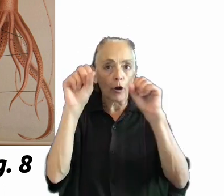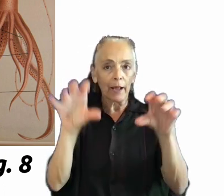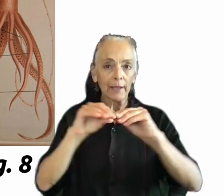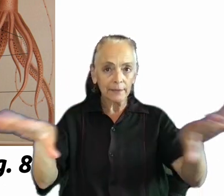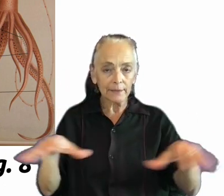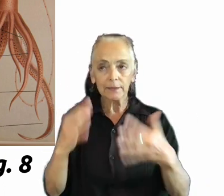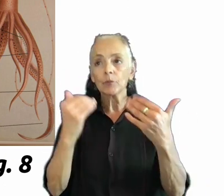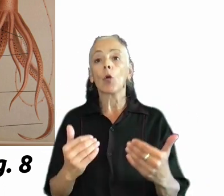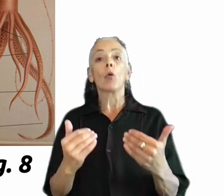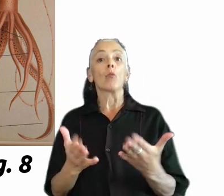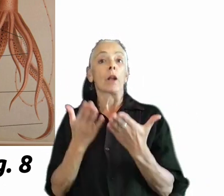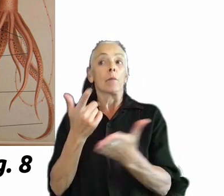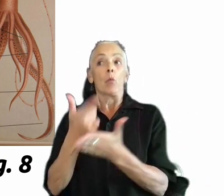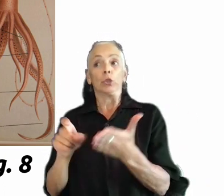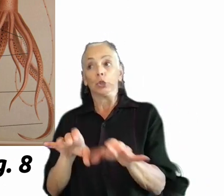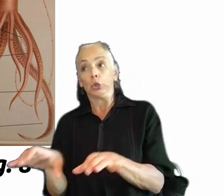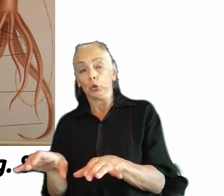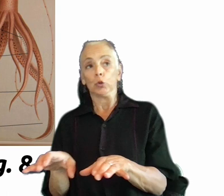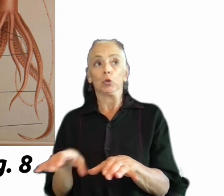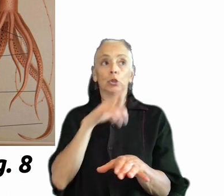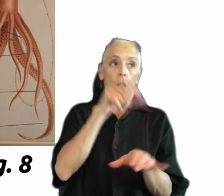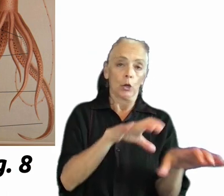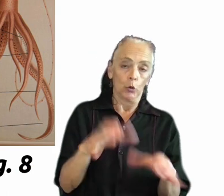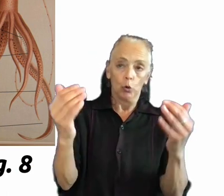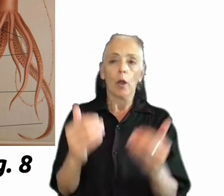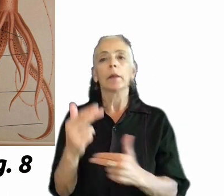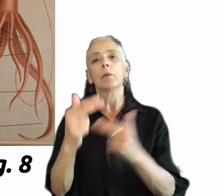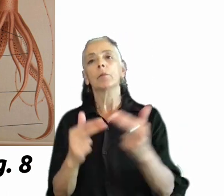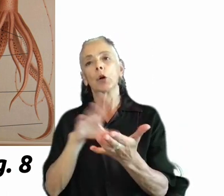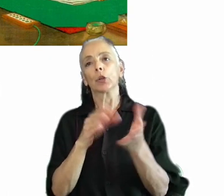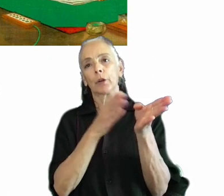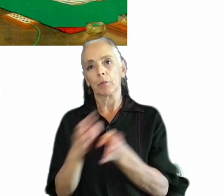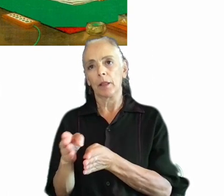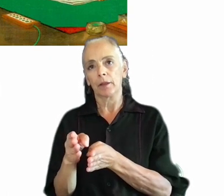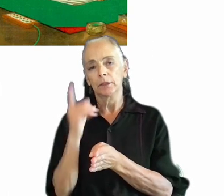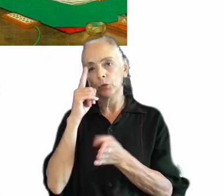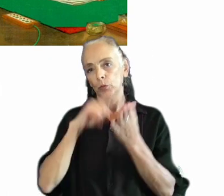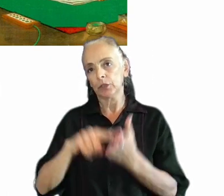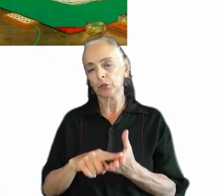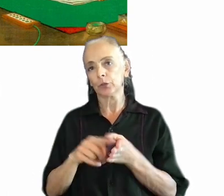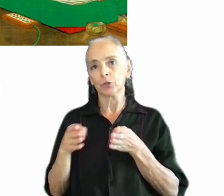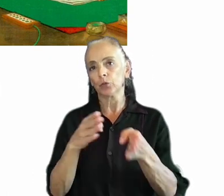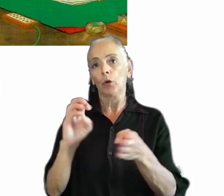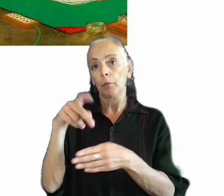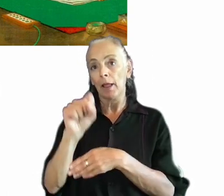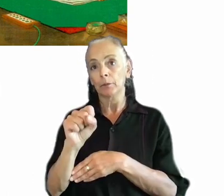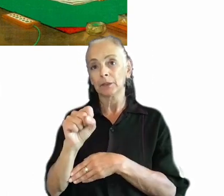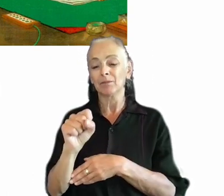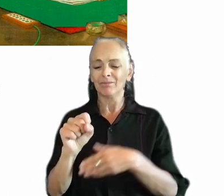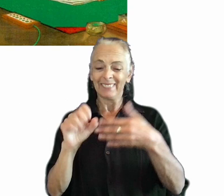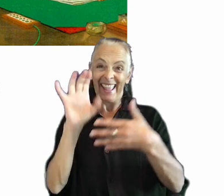do and what not to do and build learning plans for research roadmaps and i get it eight is a